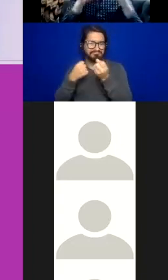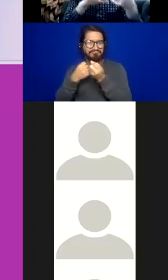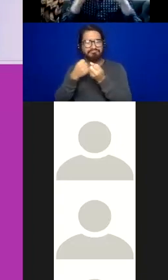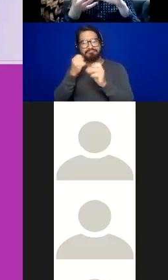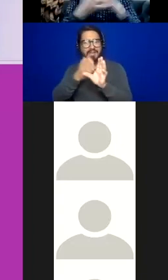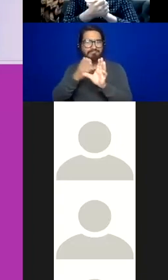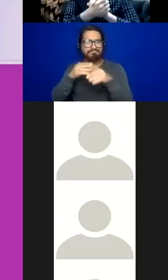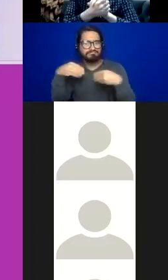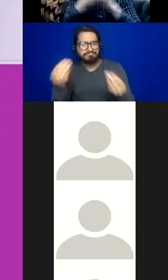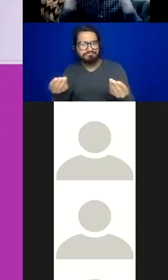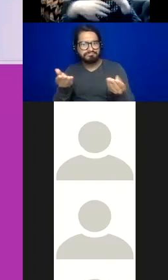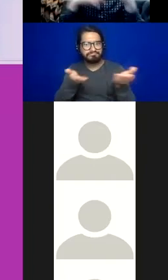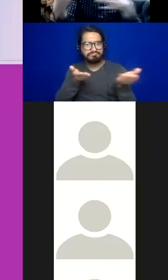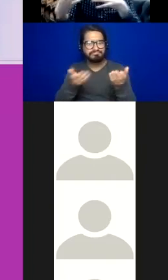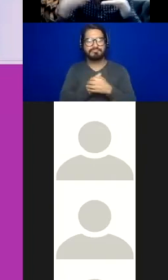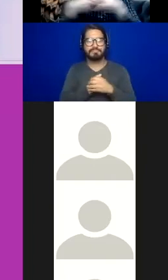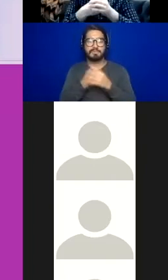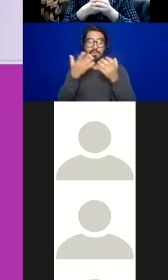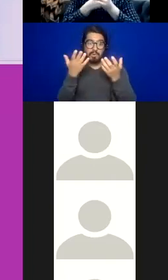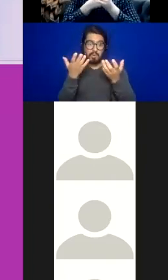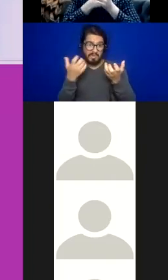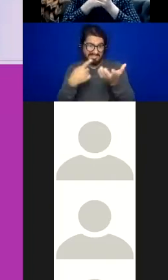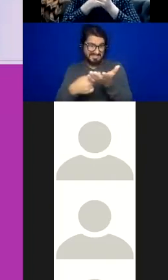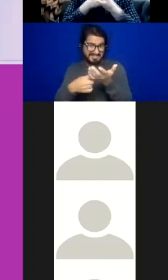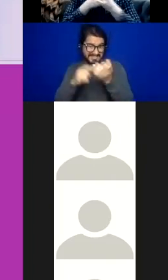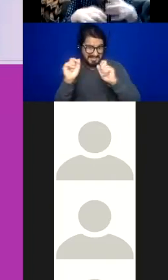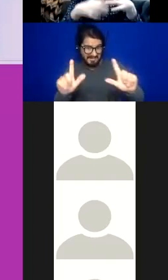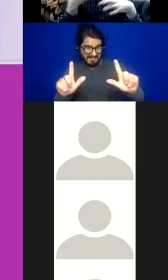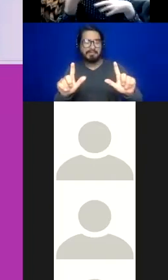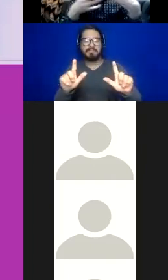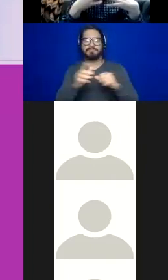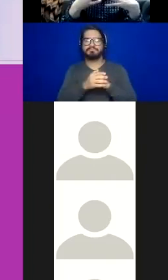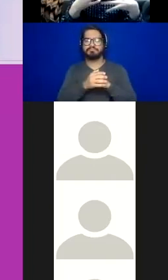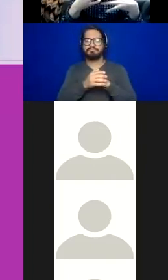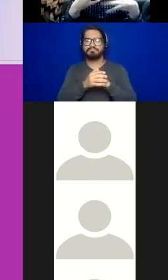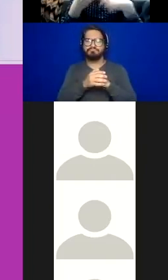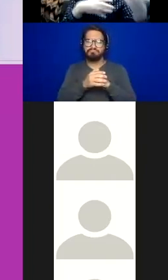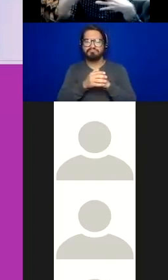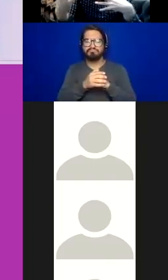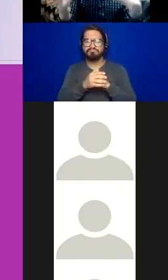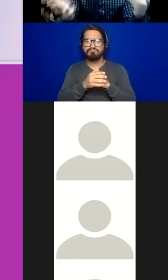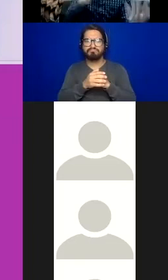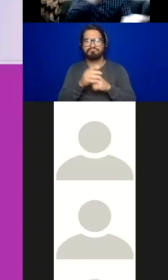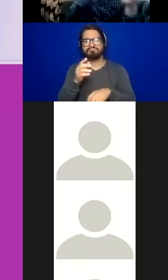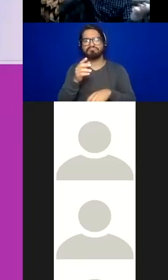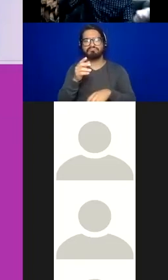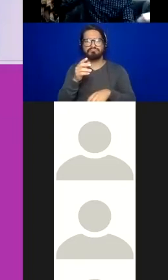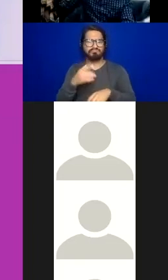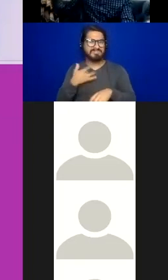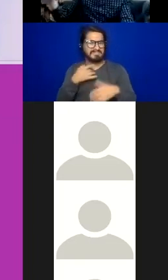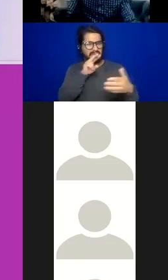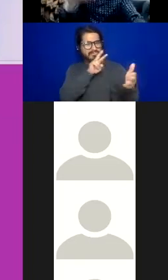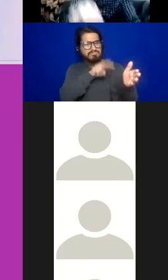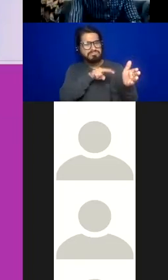bit of framing around this project as I explain it. So one thing that was very apparent as I looked at these